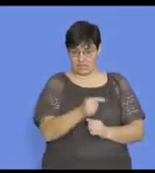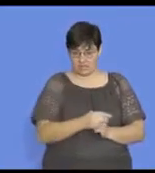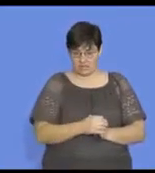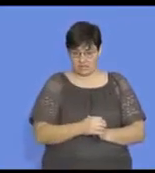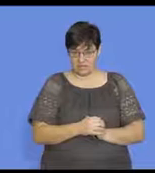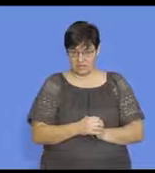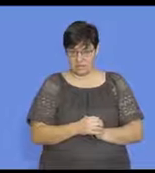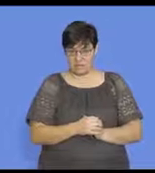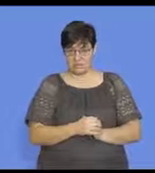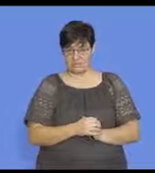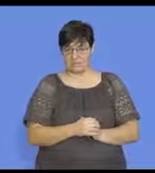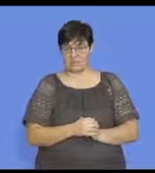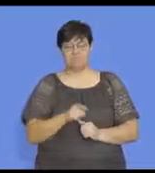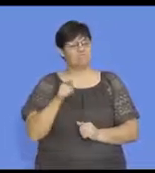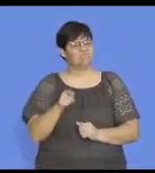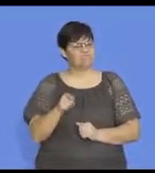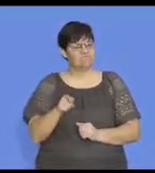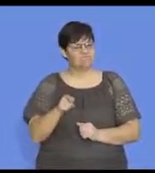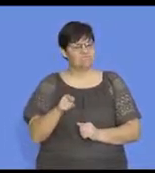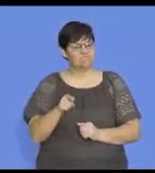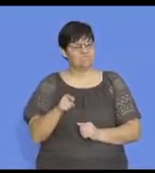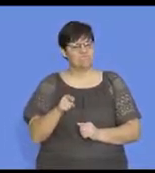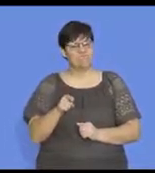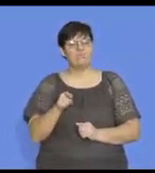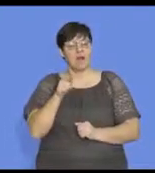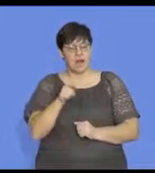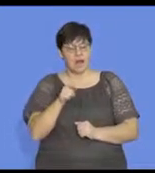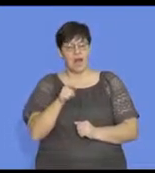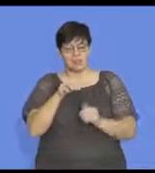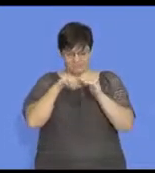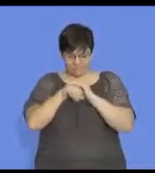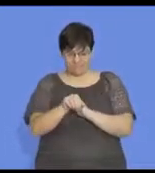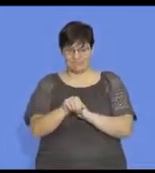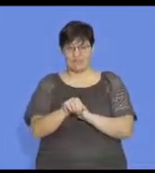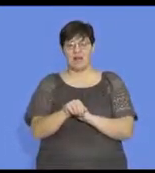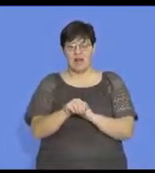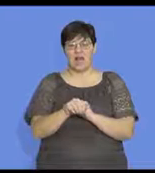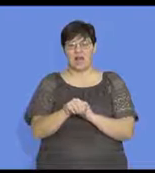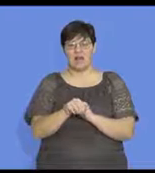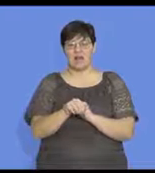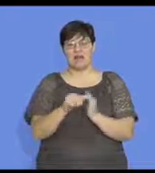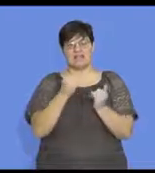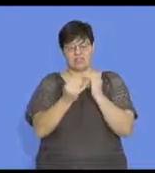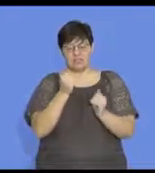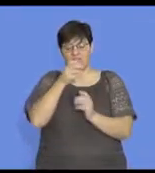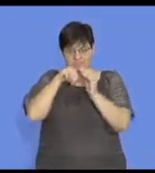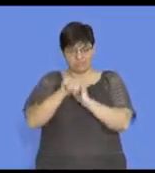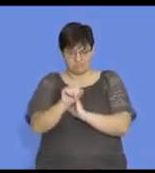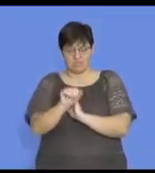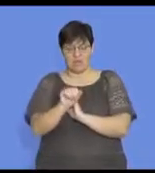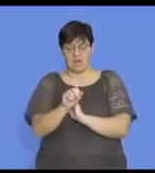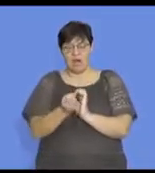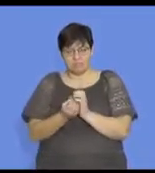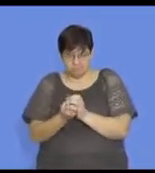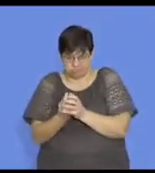said, is that they're the reproductive organs, the sexual reproductive organs in a plant.